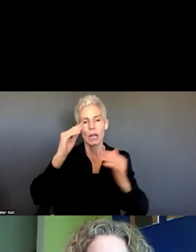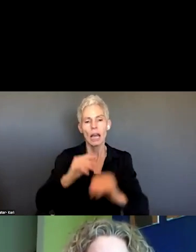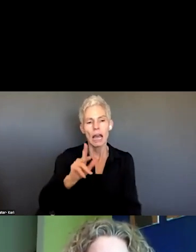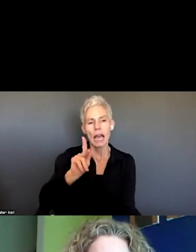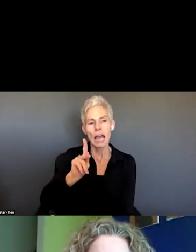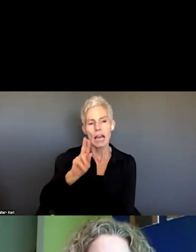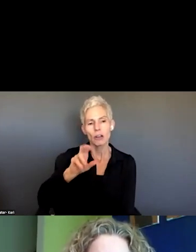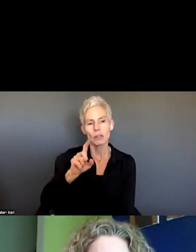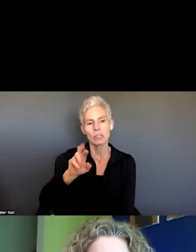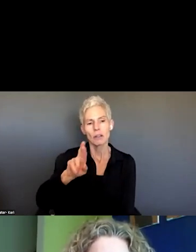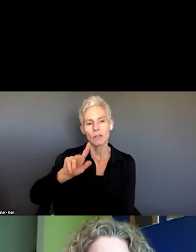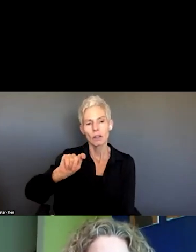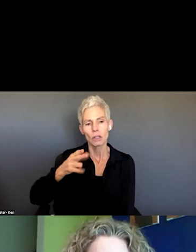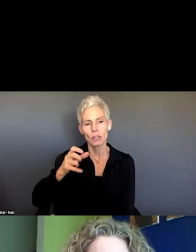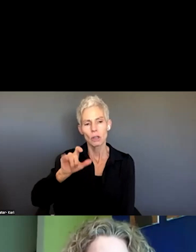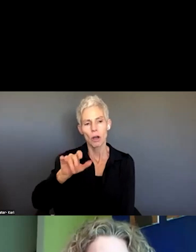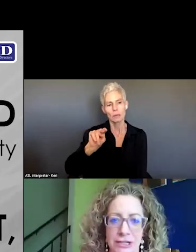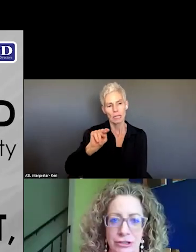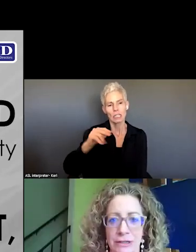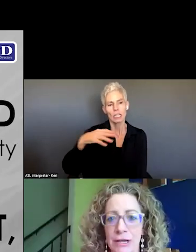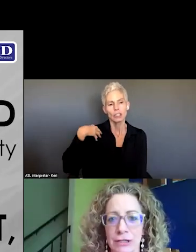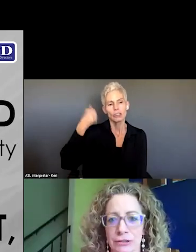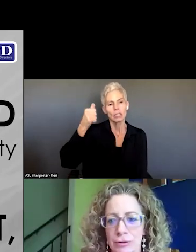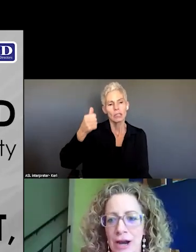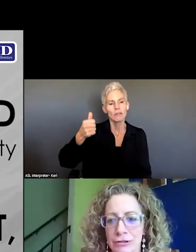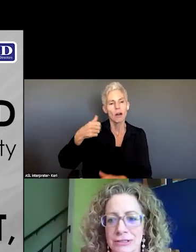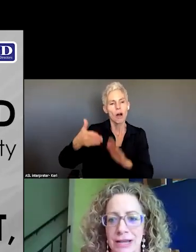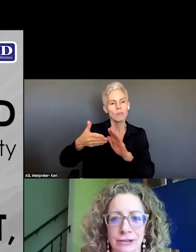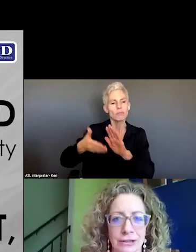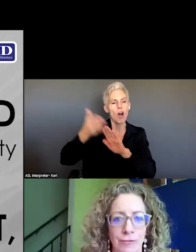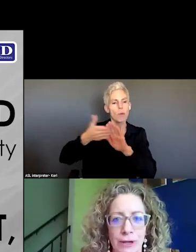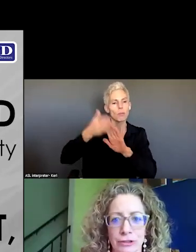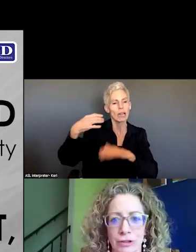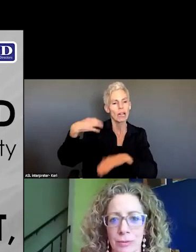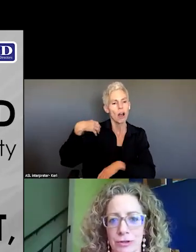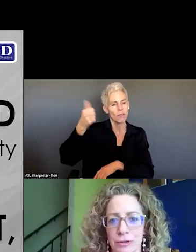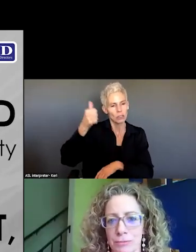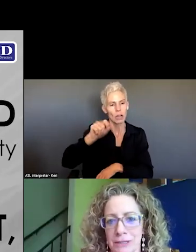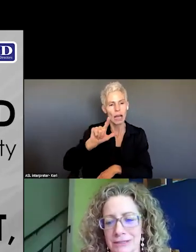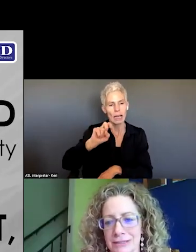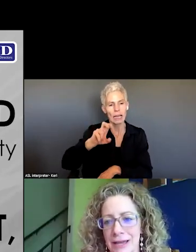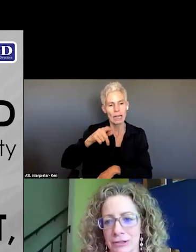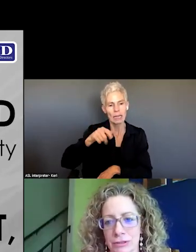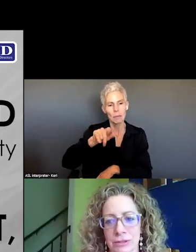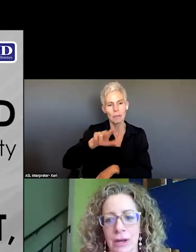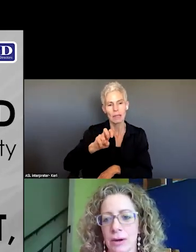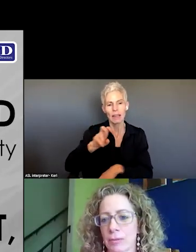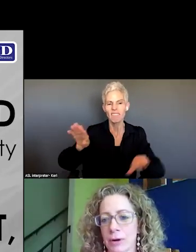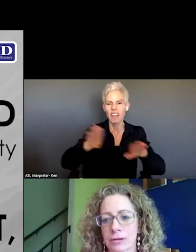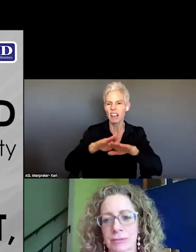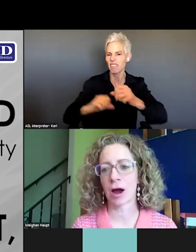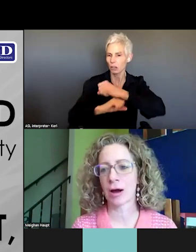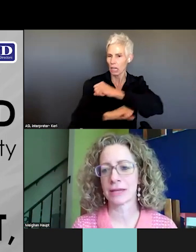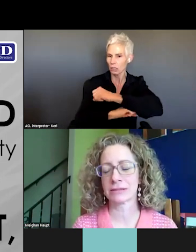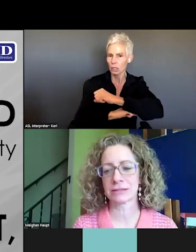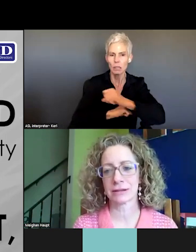Operating Officer at Lenape Valley Foundation. So Dr. Zeller, if we could start with you, please, and just what